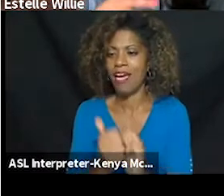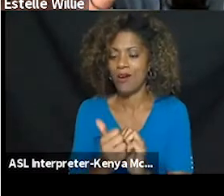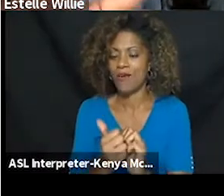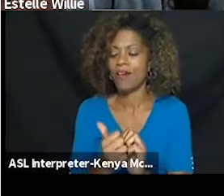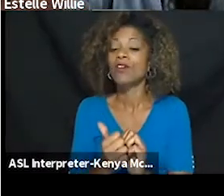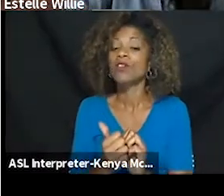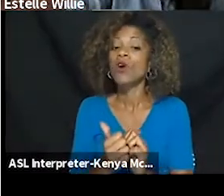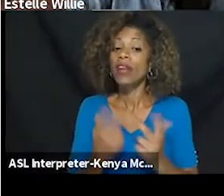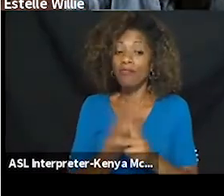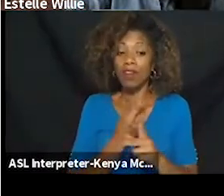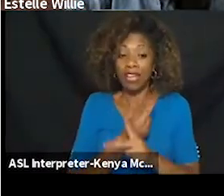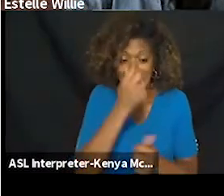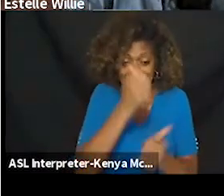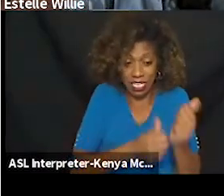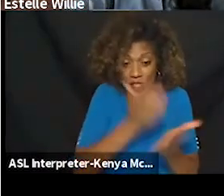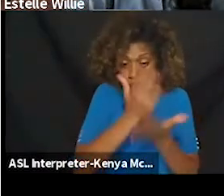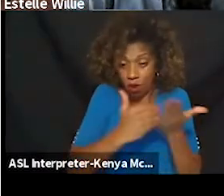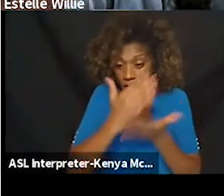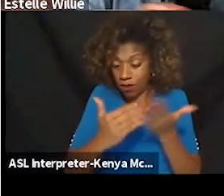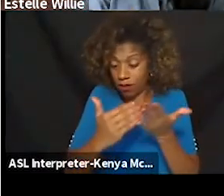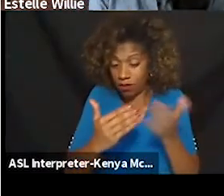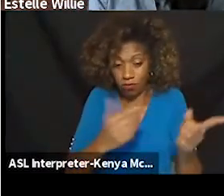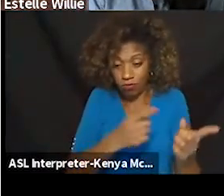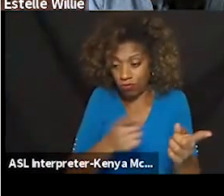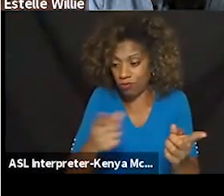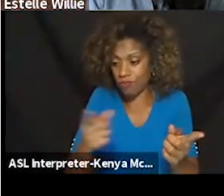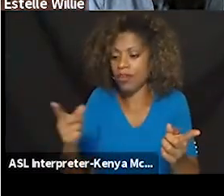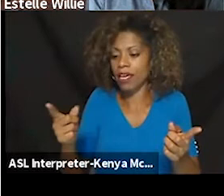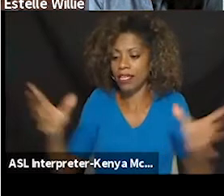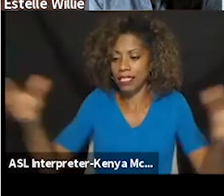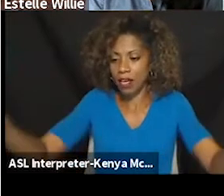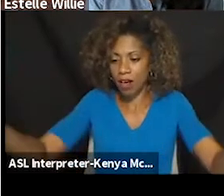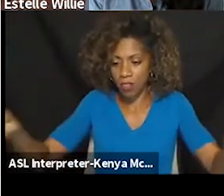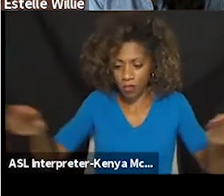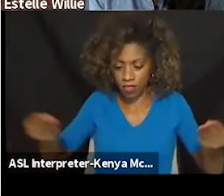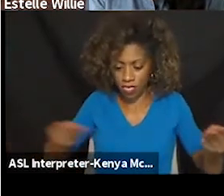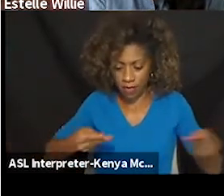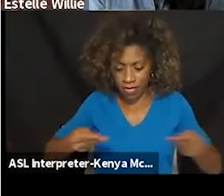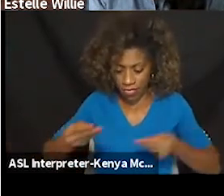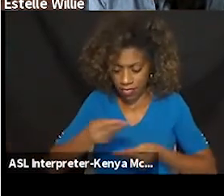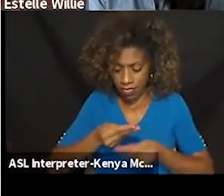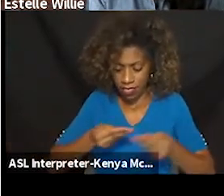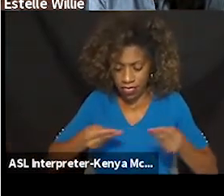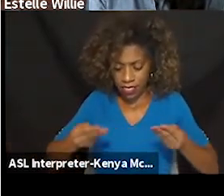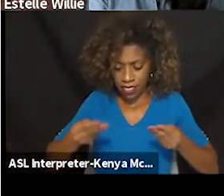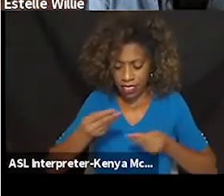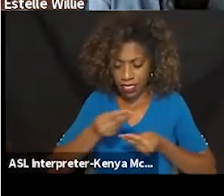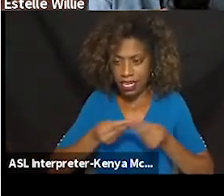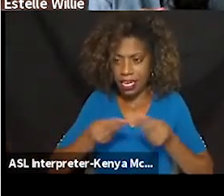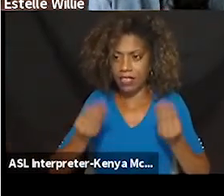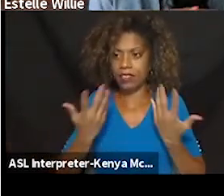bring together all of these pieces to really drive outsized impact. So we'll go through these 5